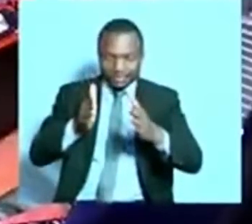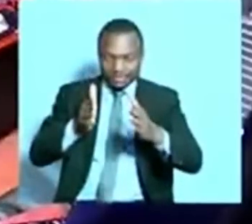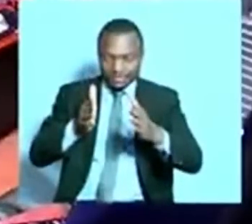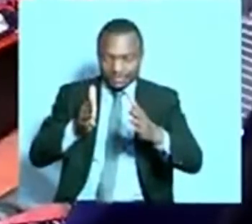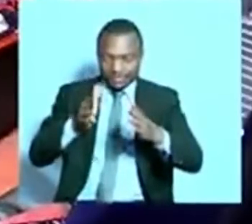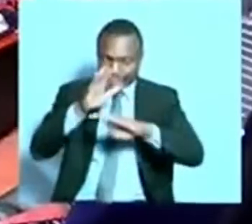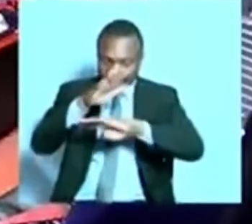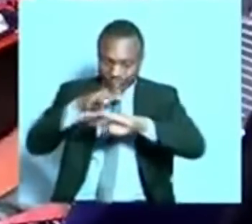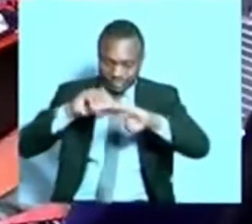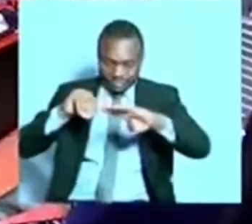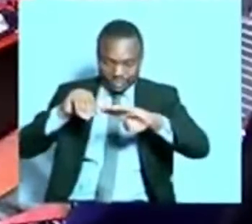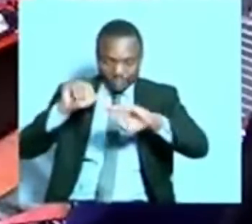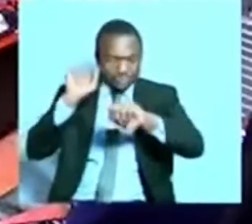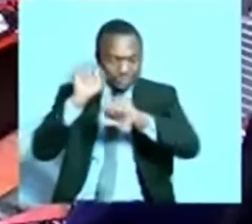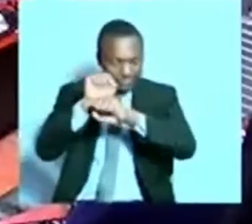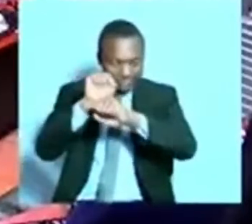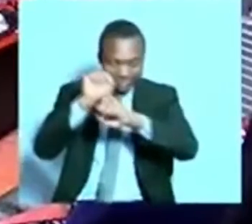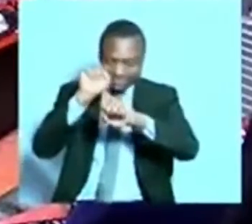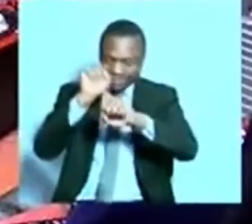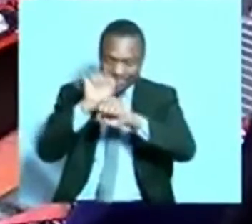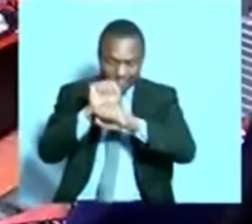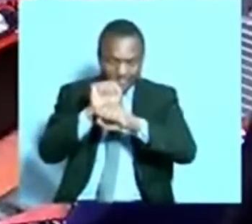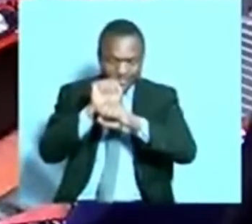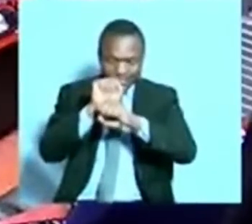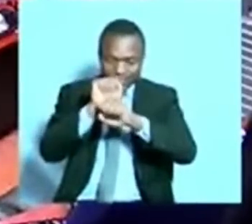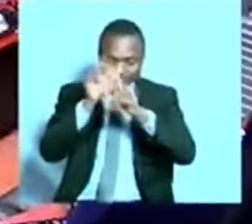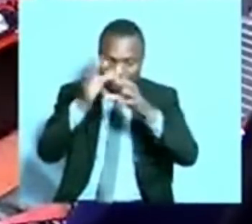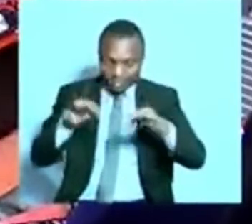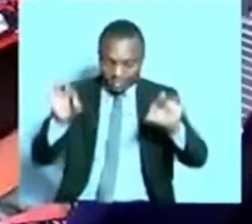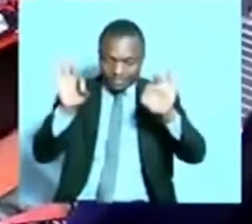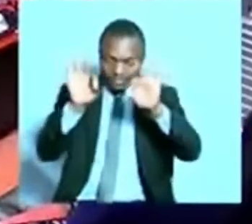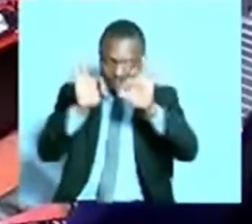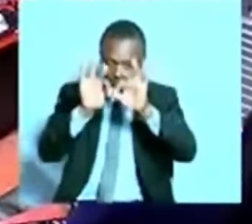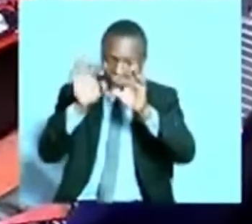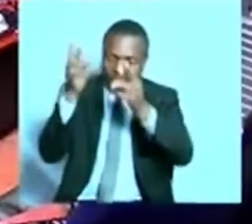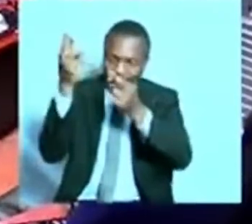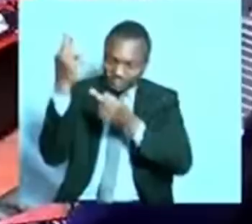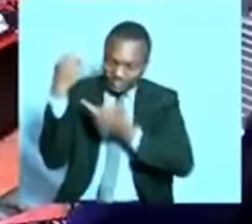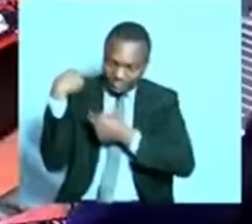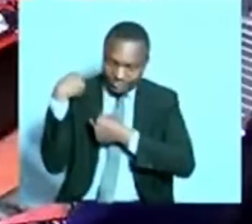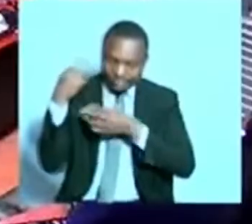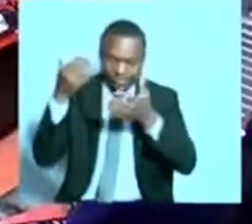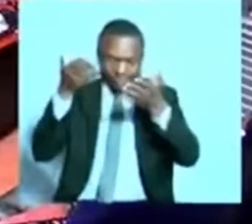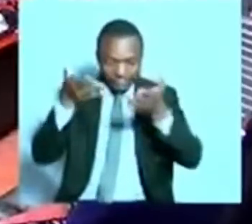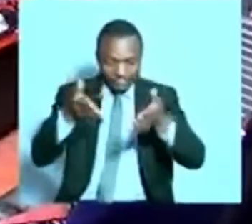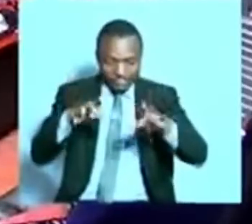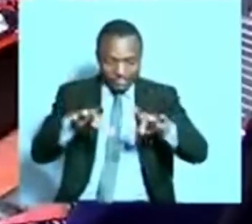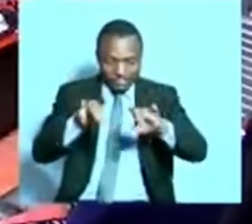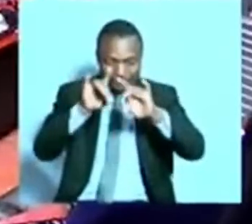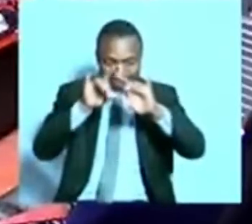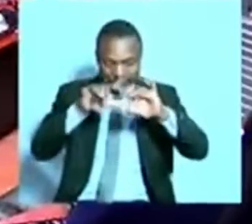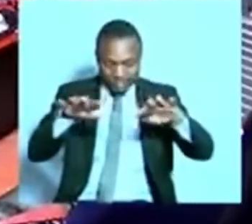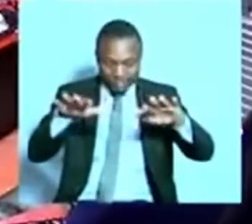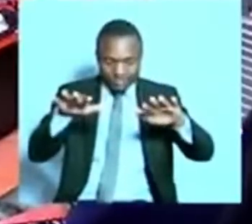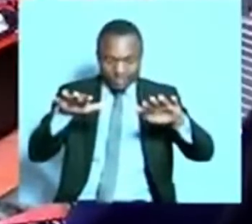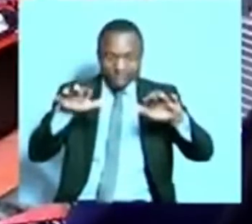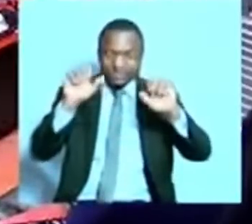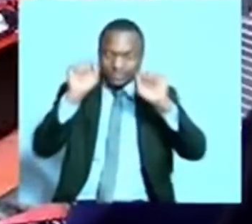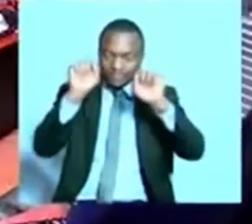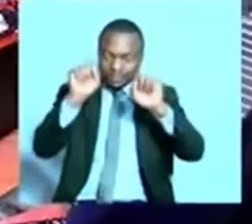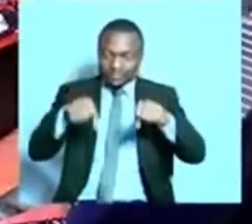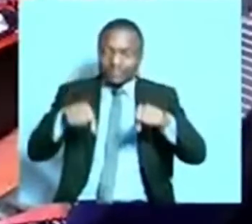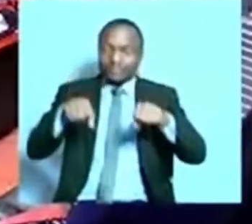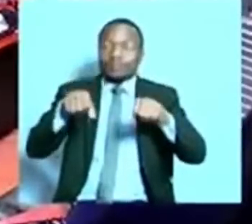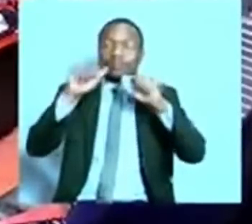pleased to call to the performance of such important responsibilities in this land. Let